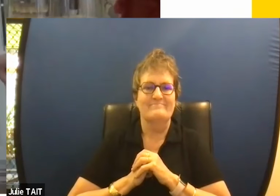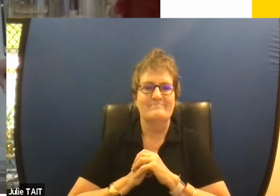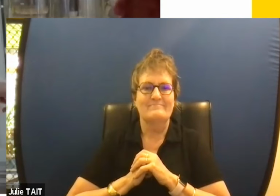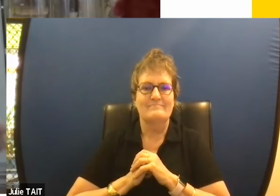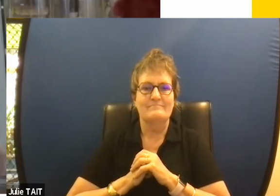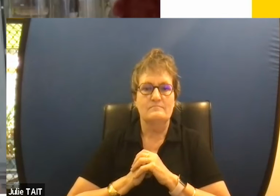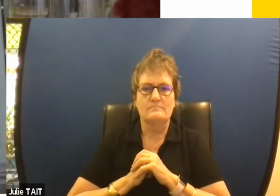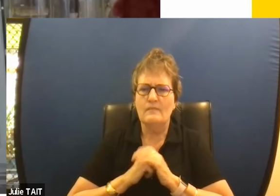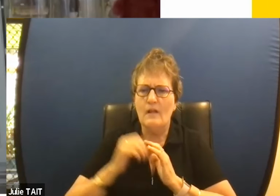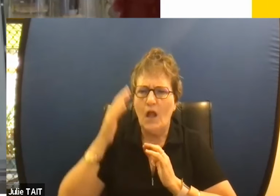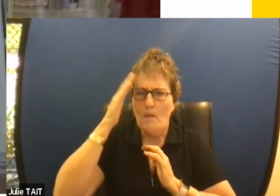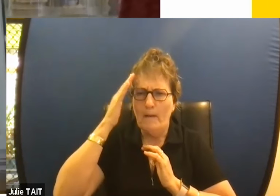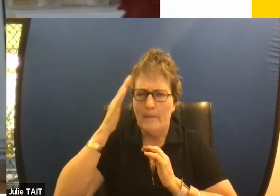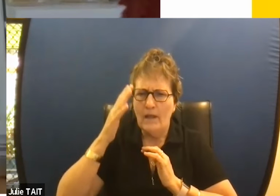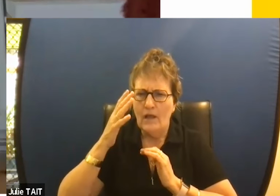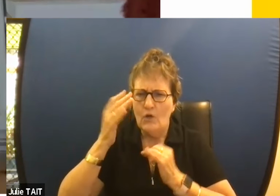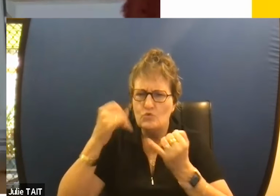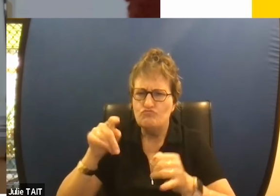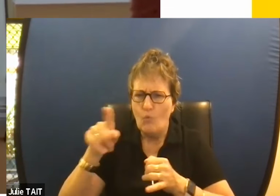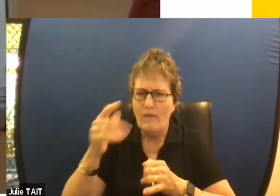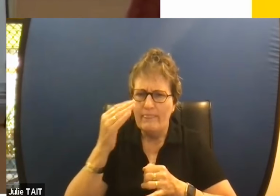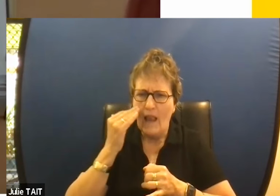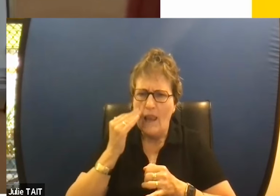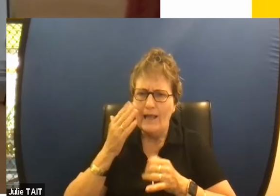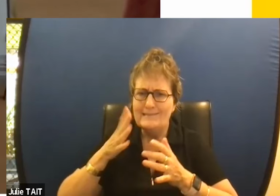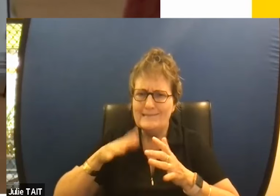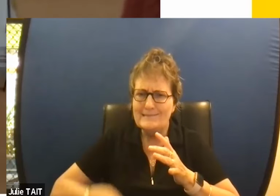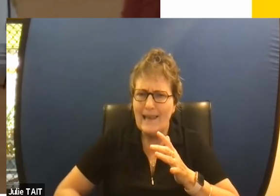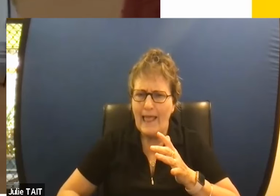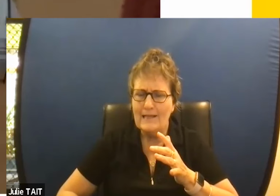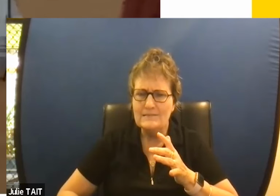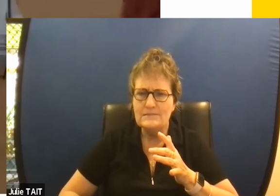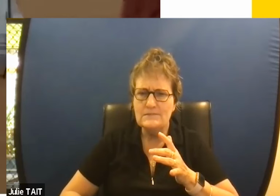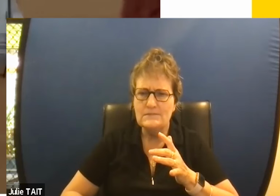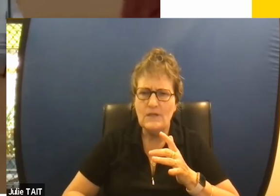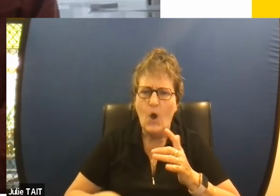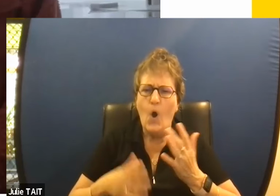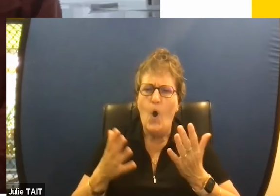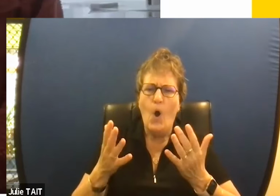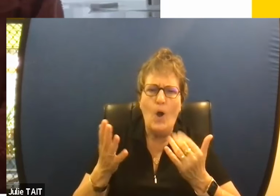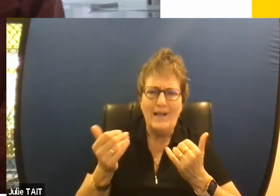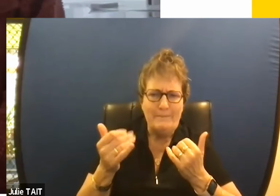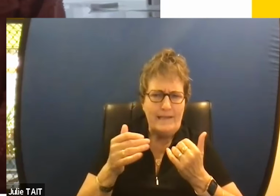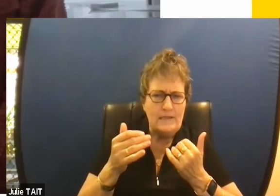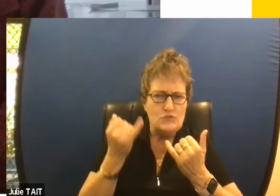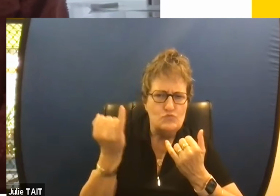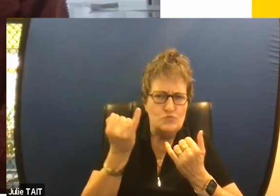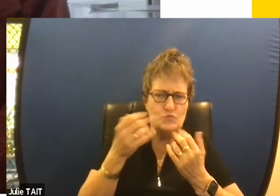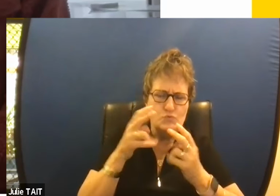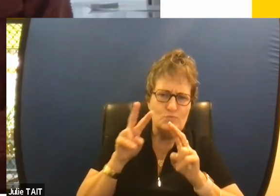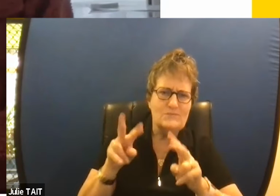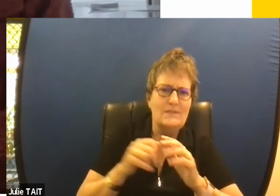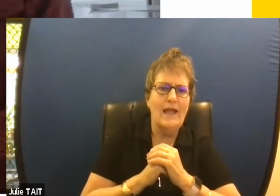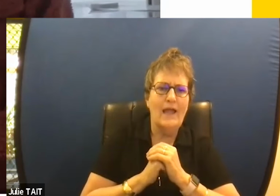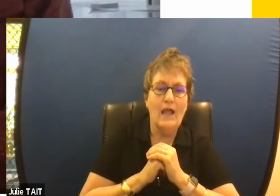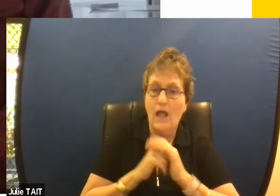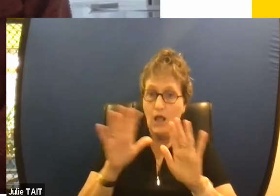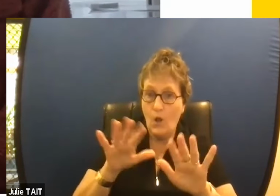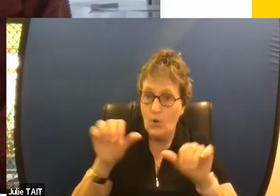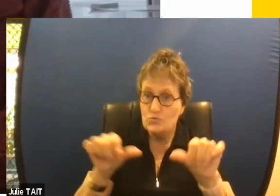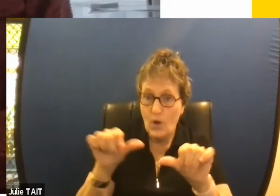Mommy, what's wrong with that lady's legs? Shh, come here. It's rude to stare. Sorry, hon. What a shame. I'm more than happy to